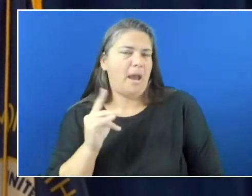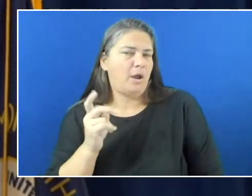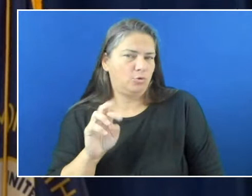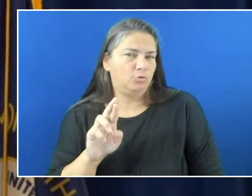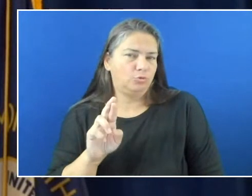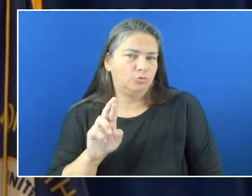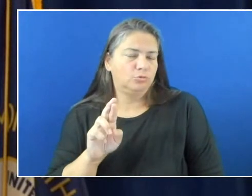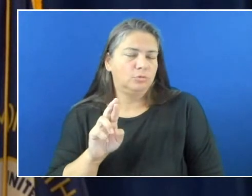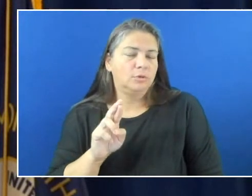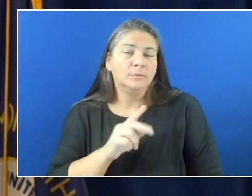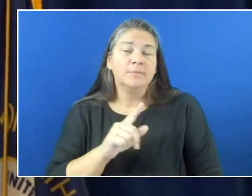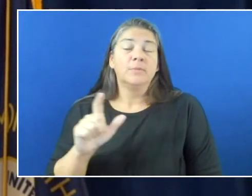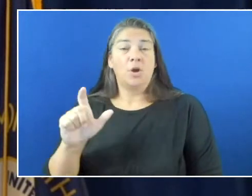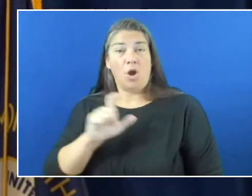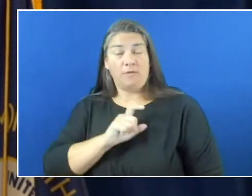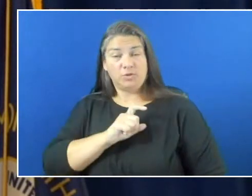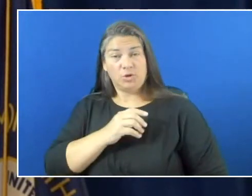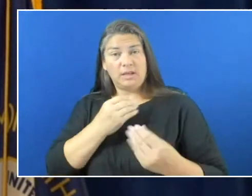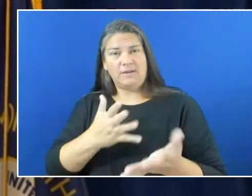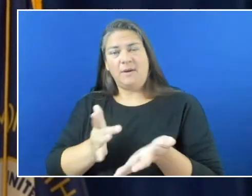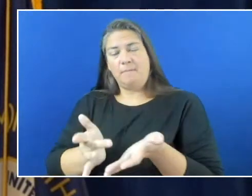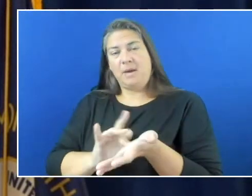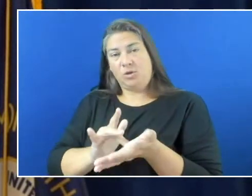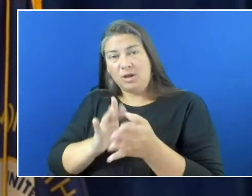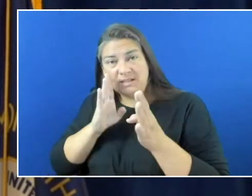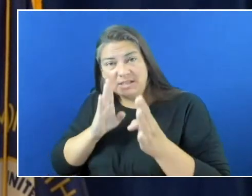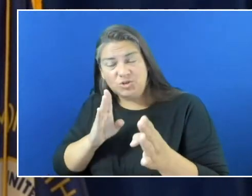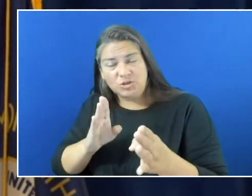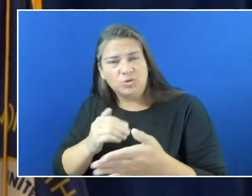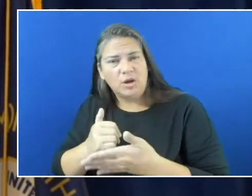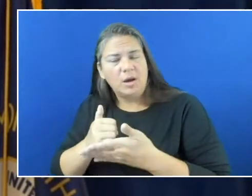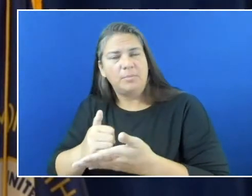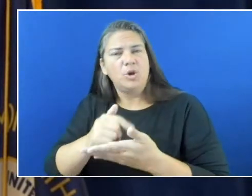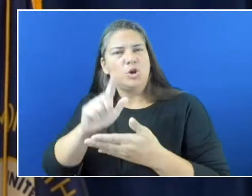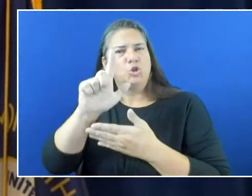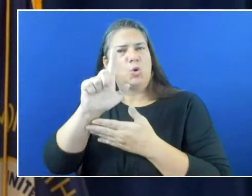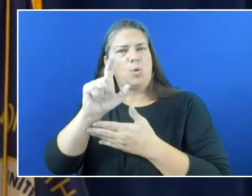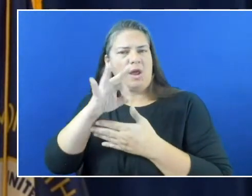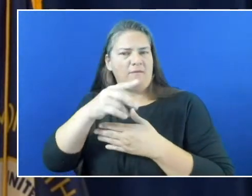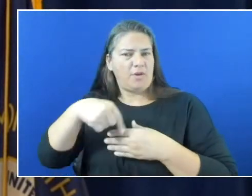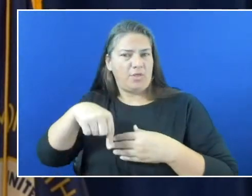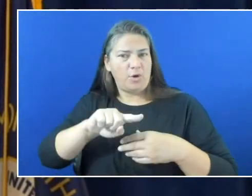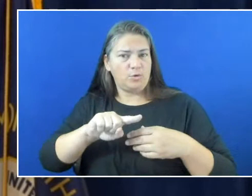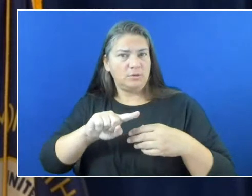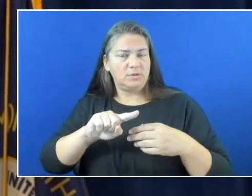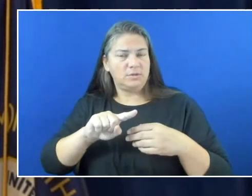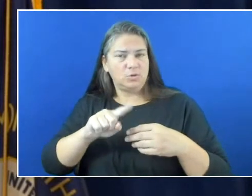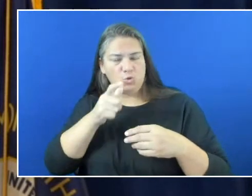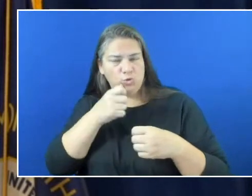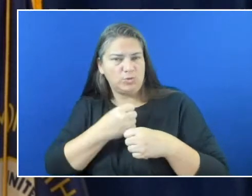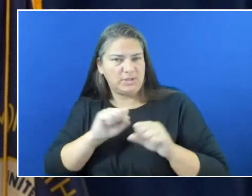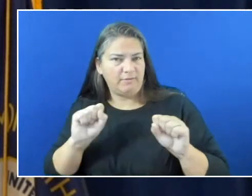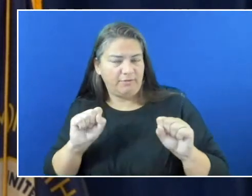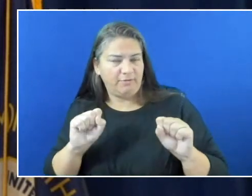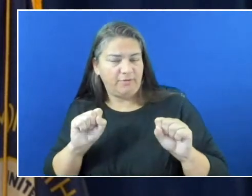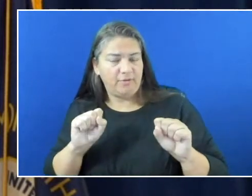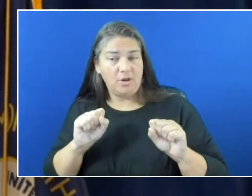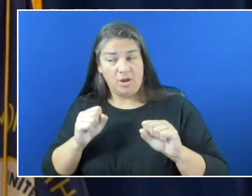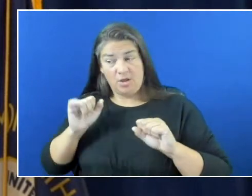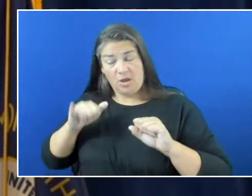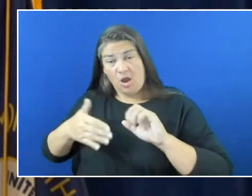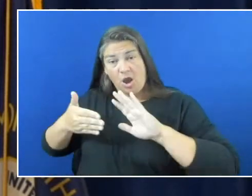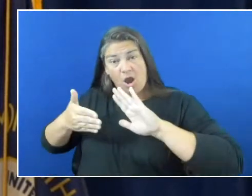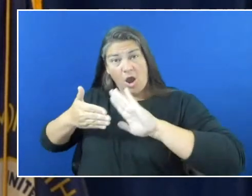medical services to 21 of the victims. These operations typically use